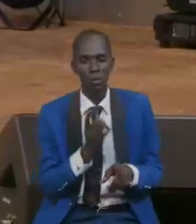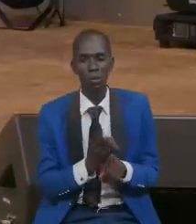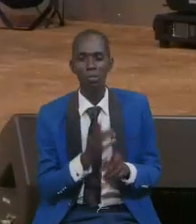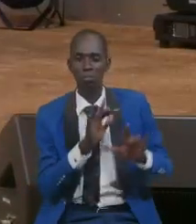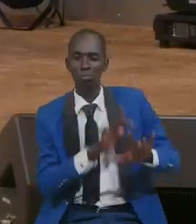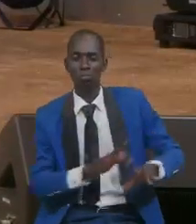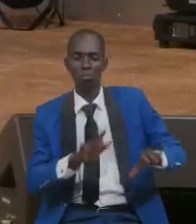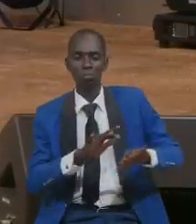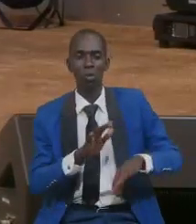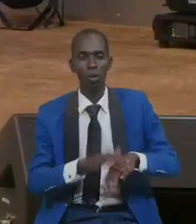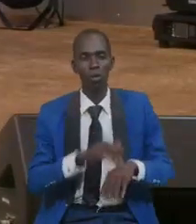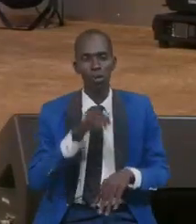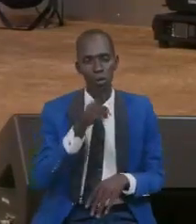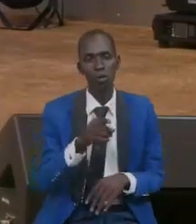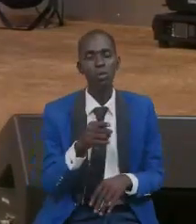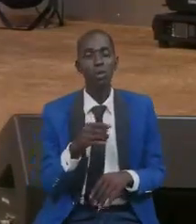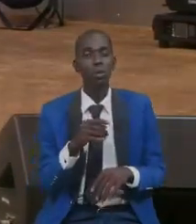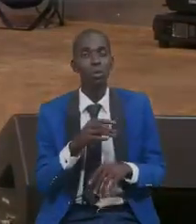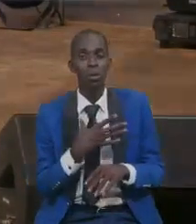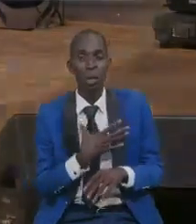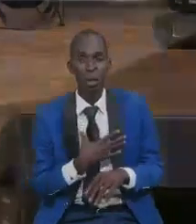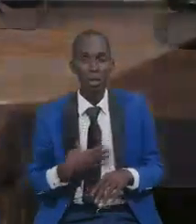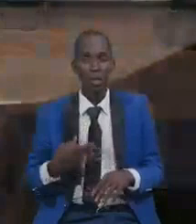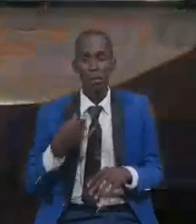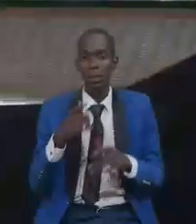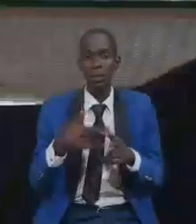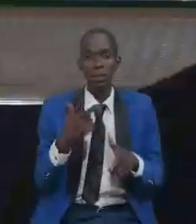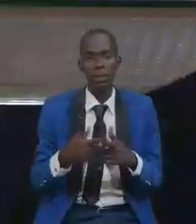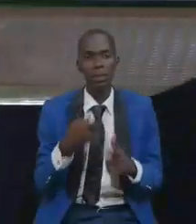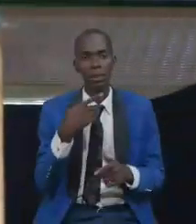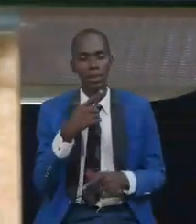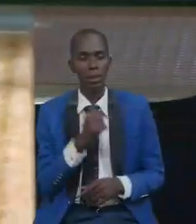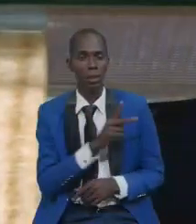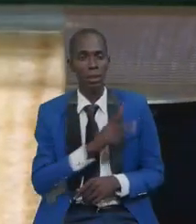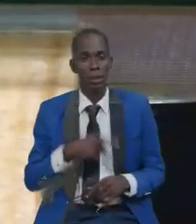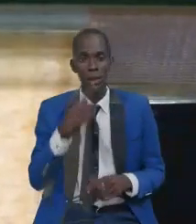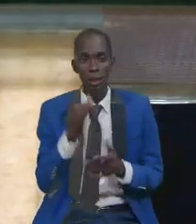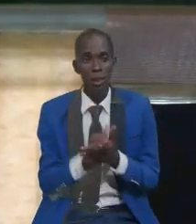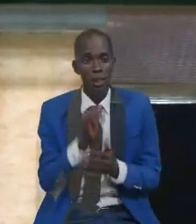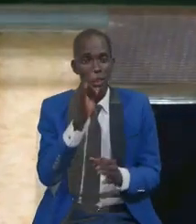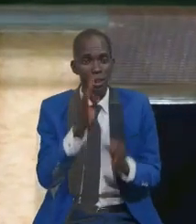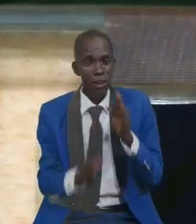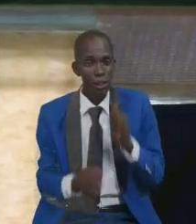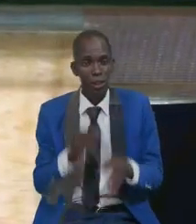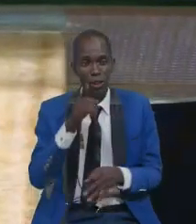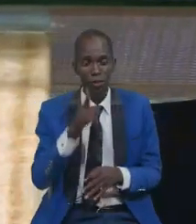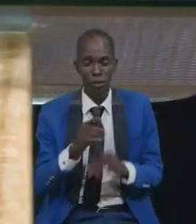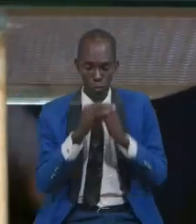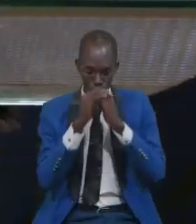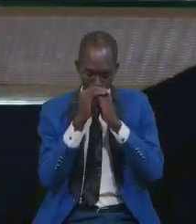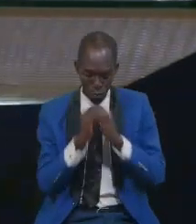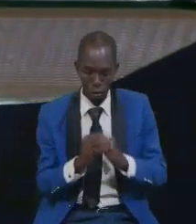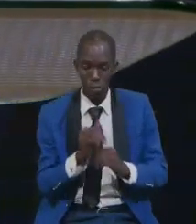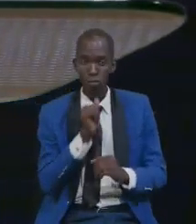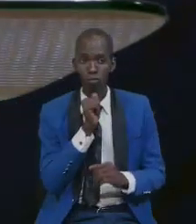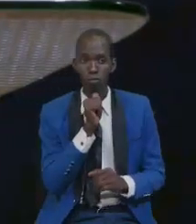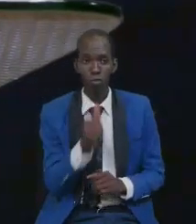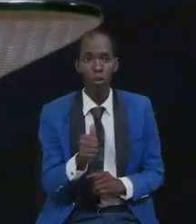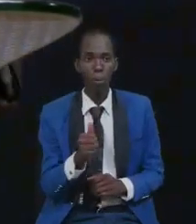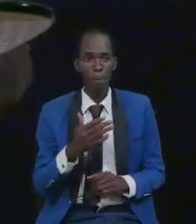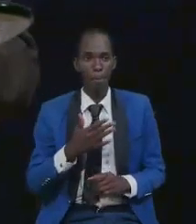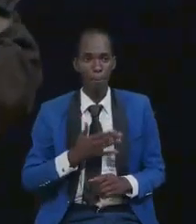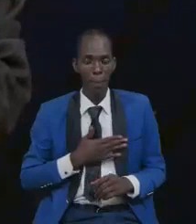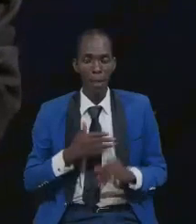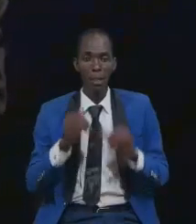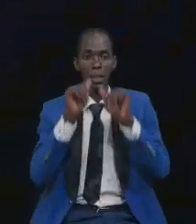decision not to worship my God. Then he said, but if ye worship not my image,